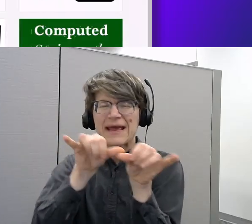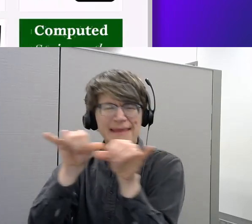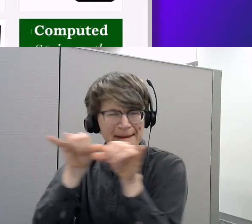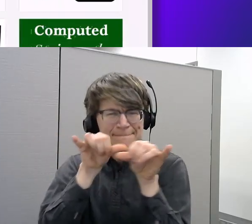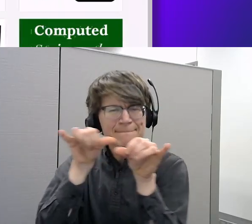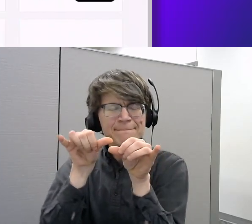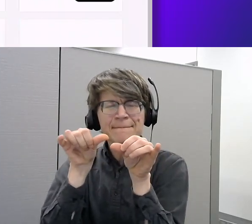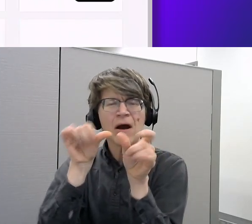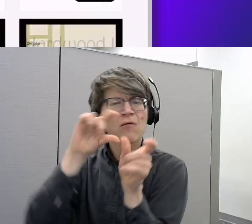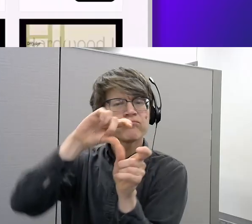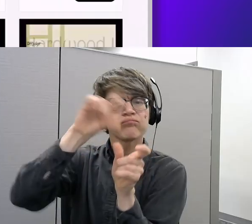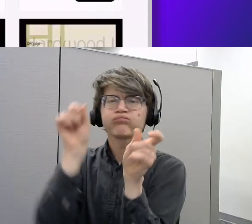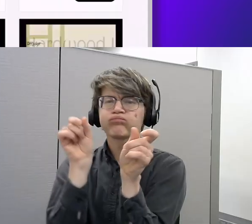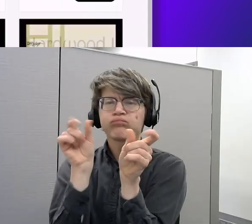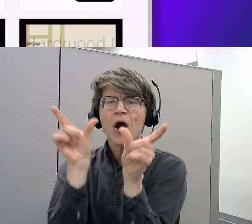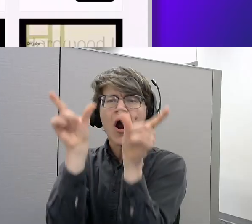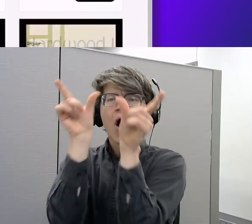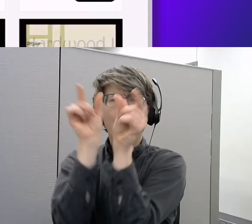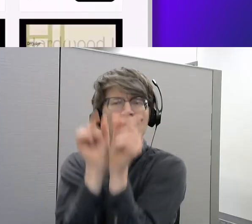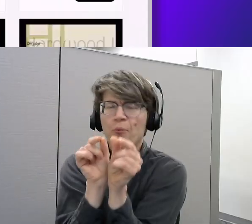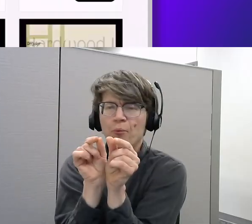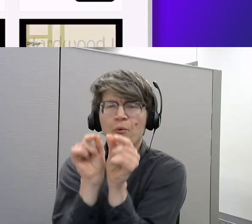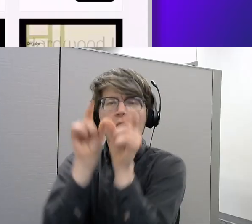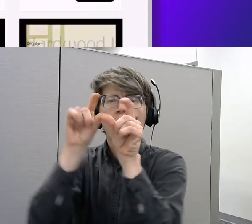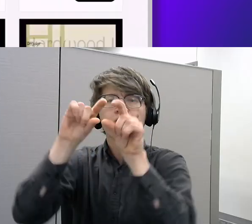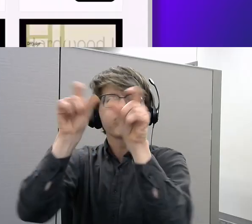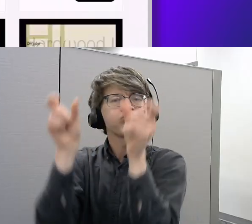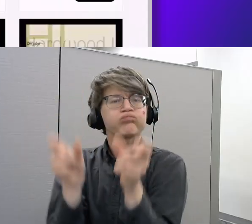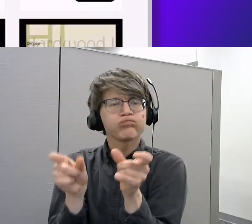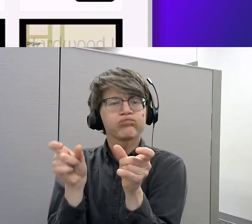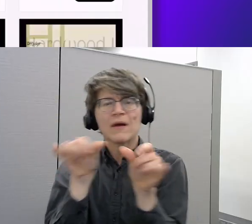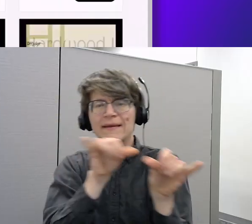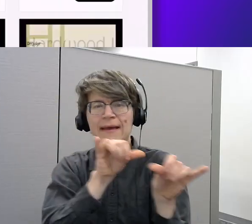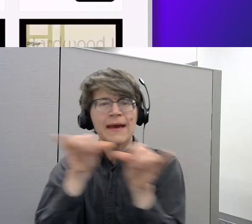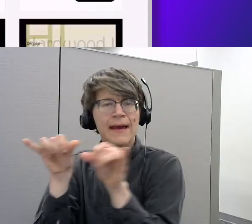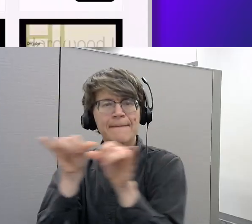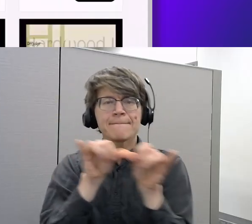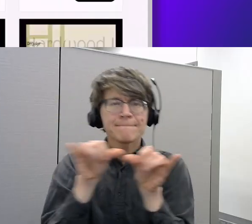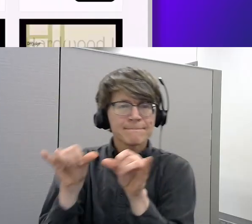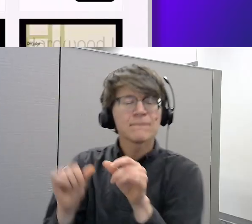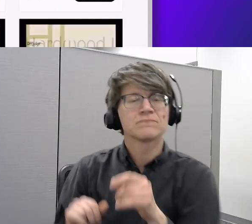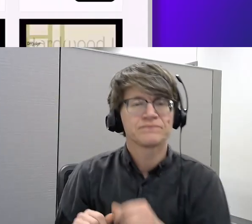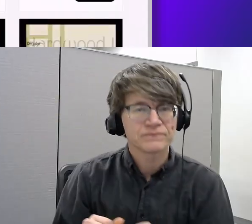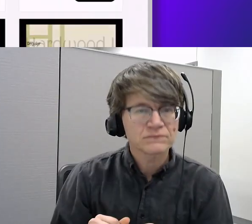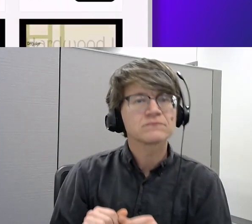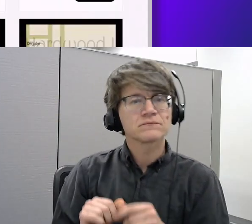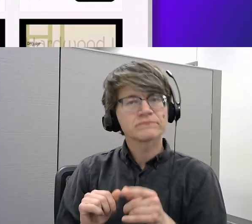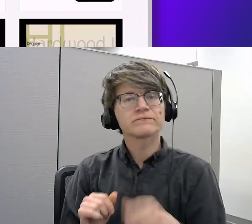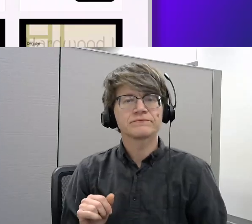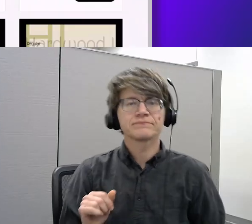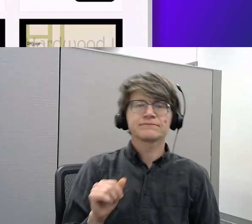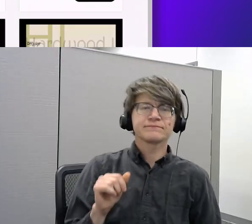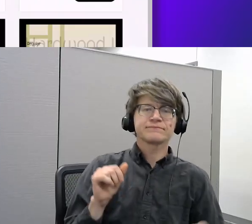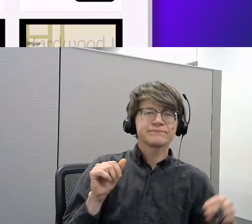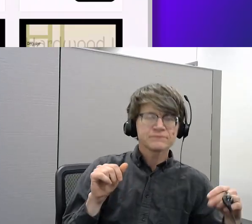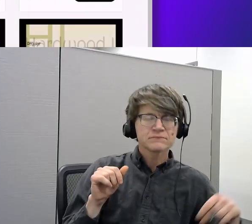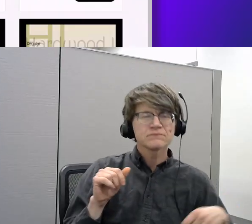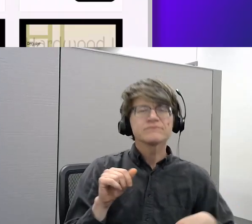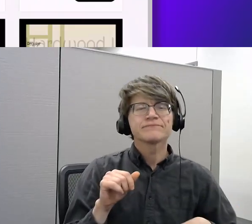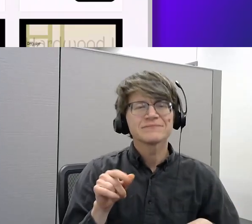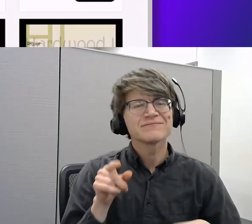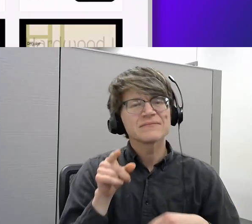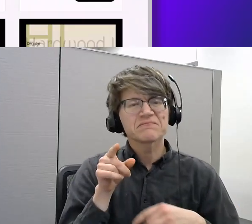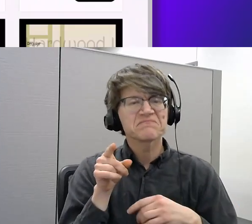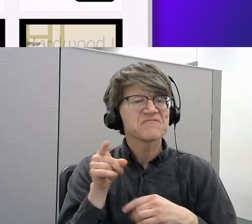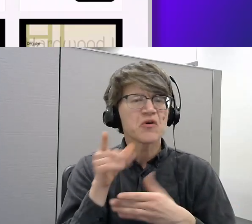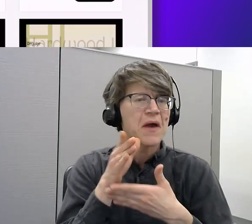here and look at one that has no contrast at all, you can see it's irrelevant based off of what type of typeface it is, whether it's a display type